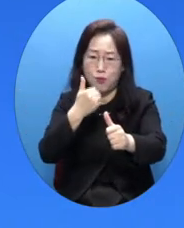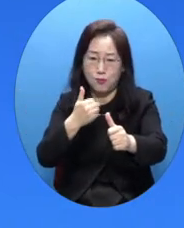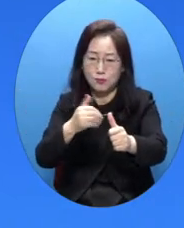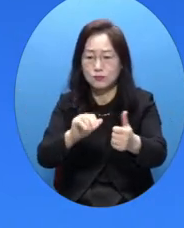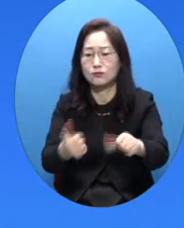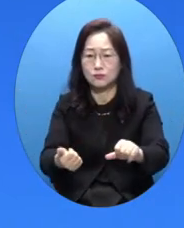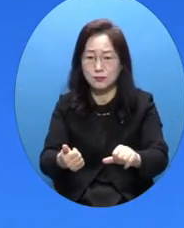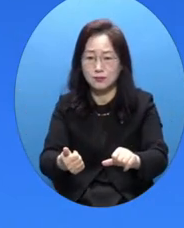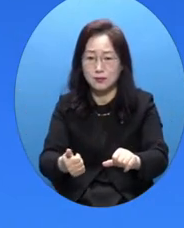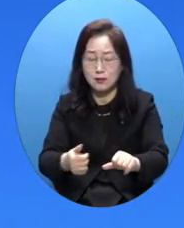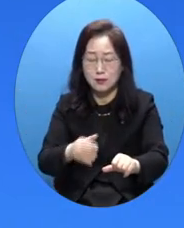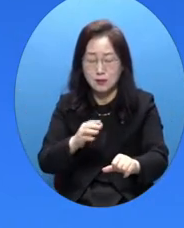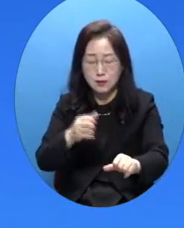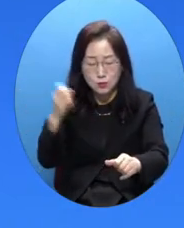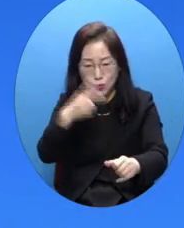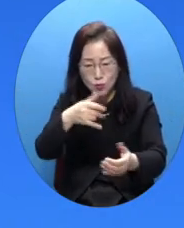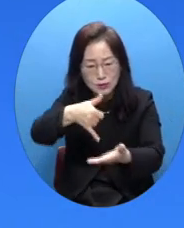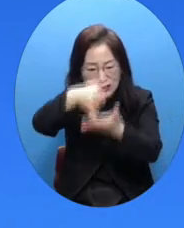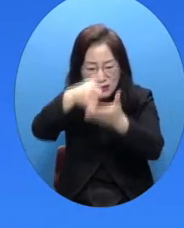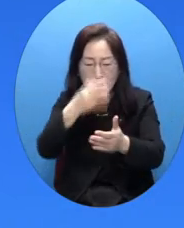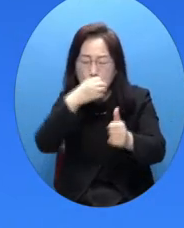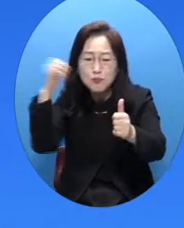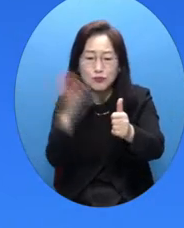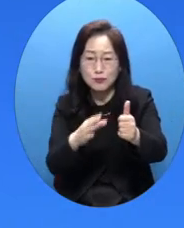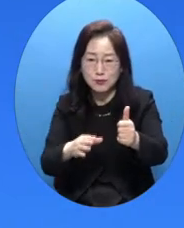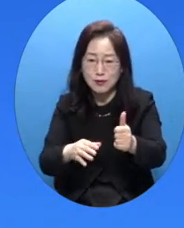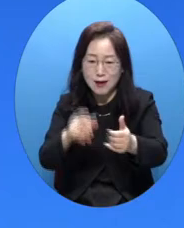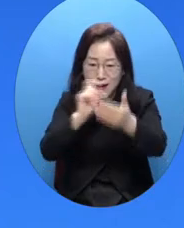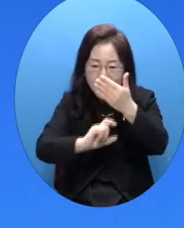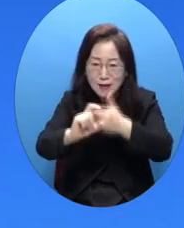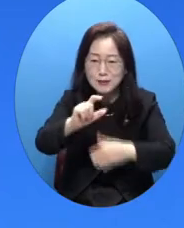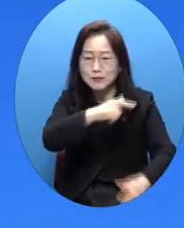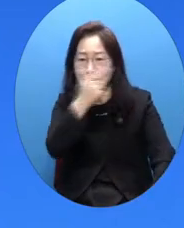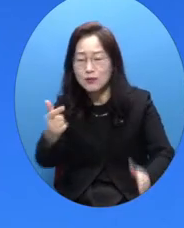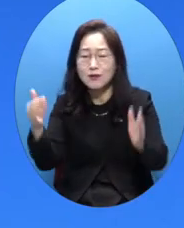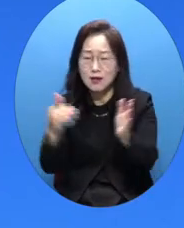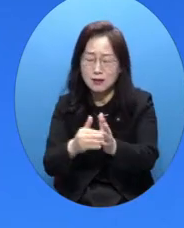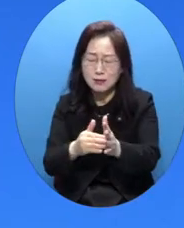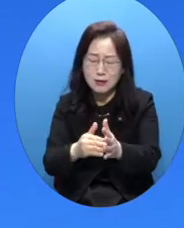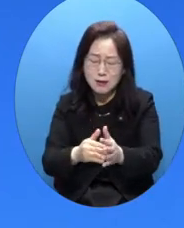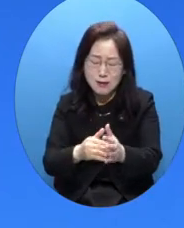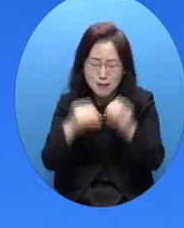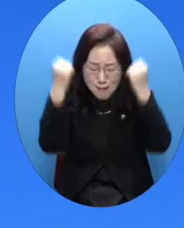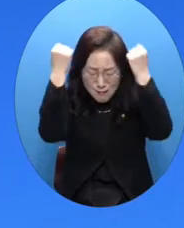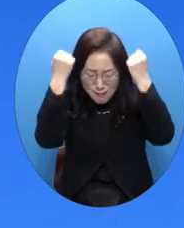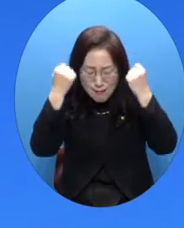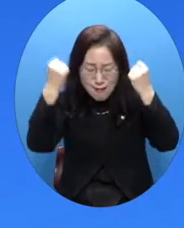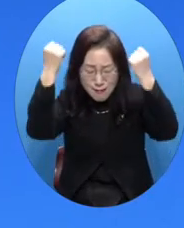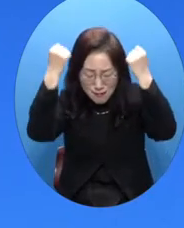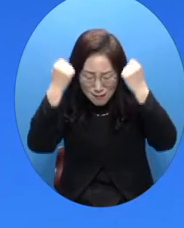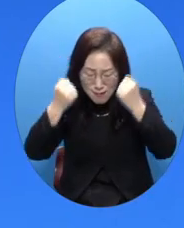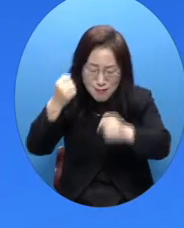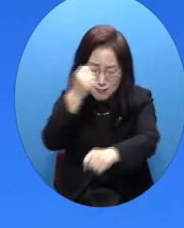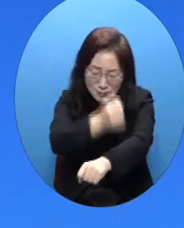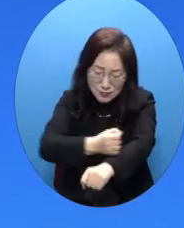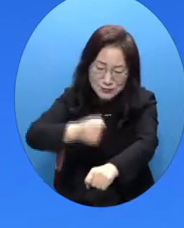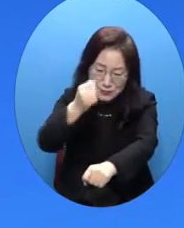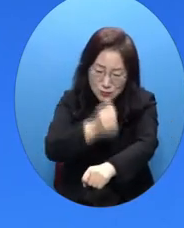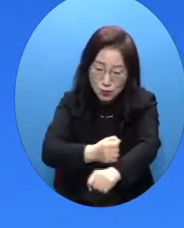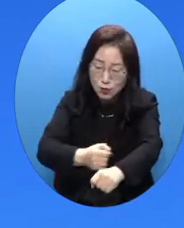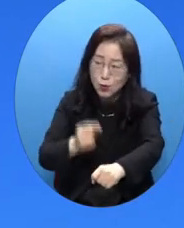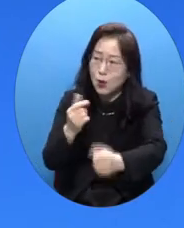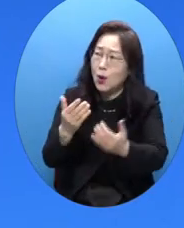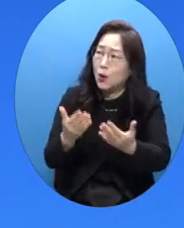their life they were mistreated by many people ignored by many people he had to do the hard